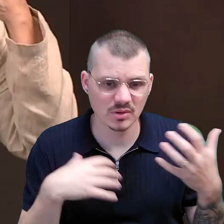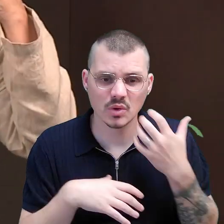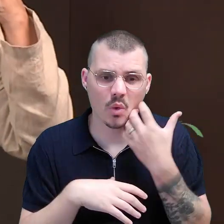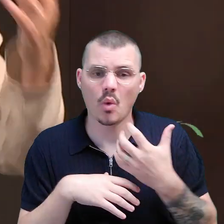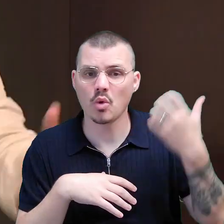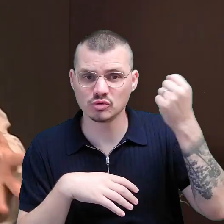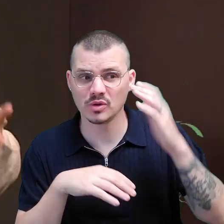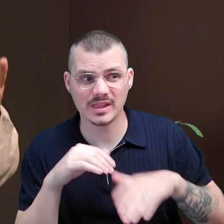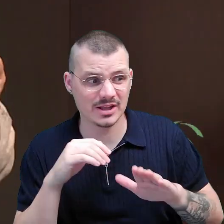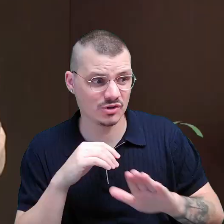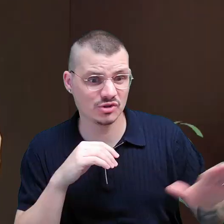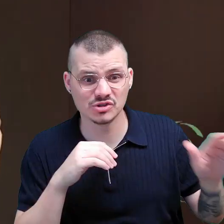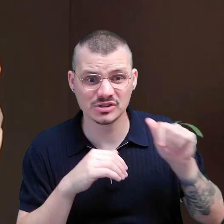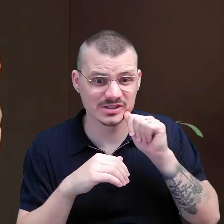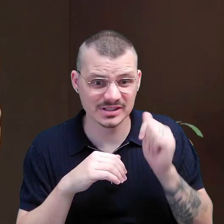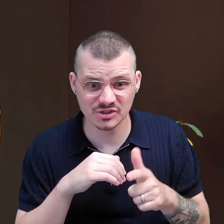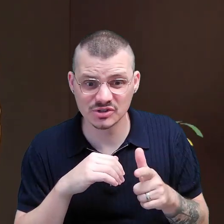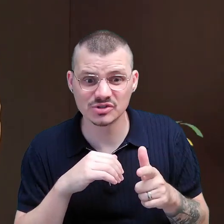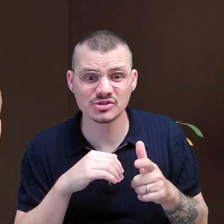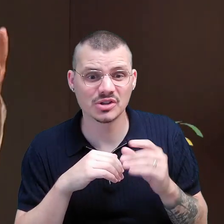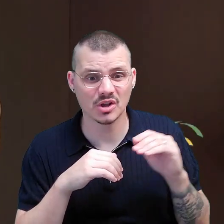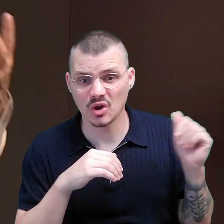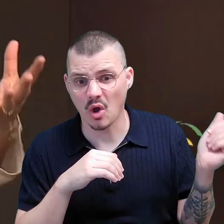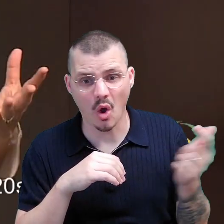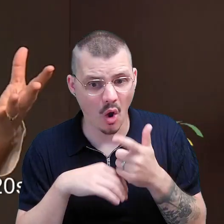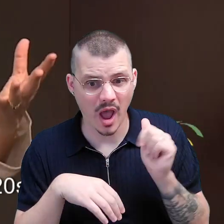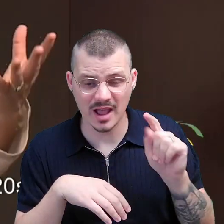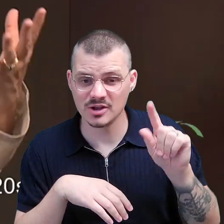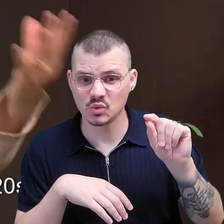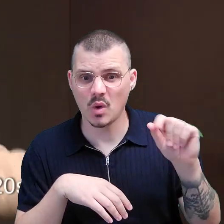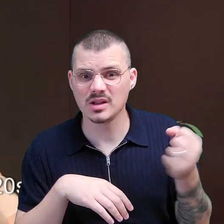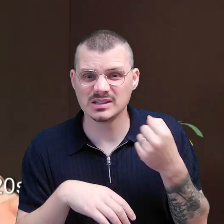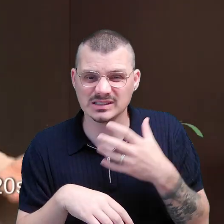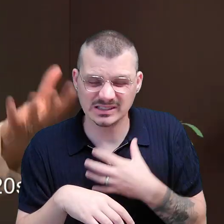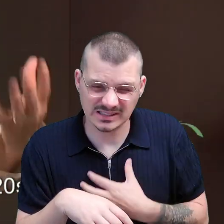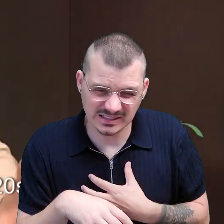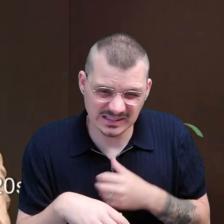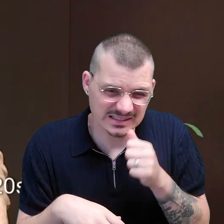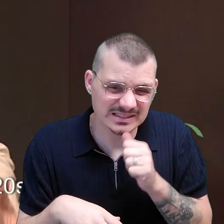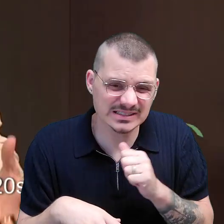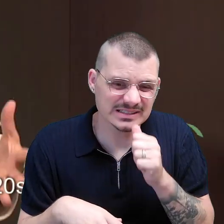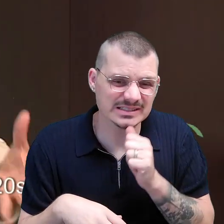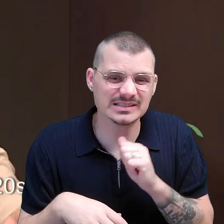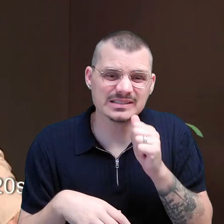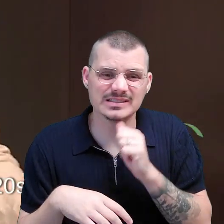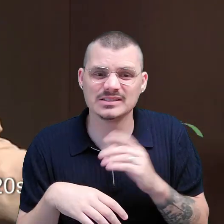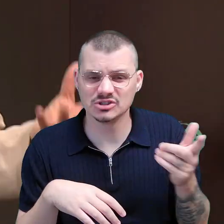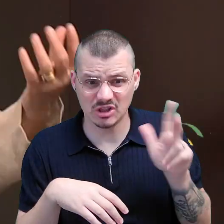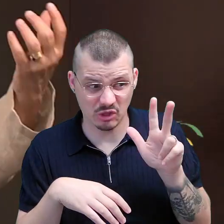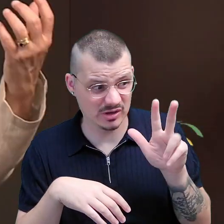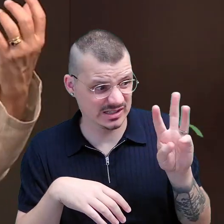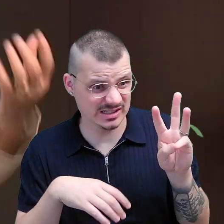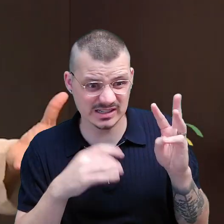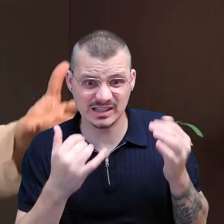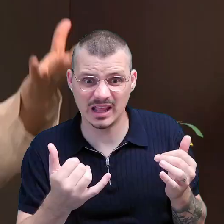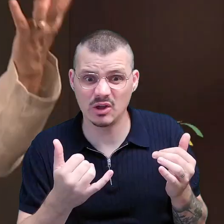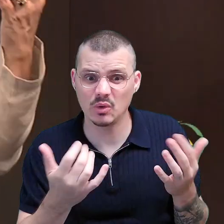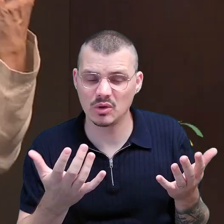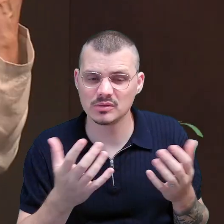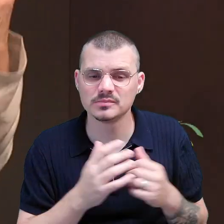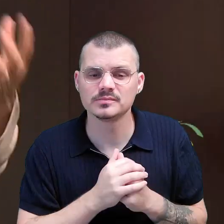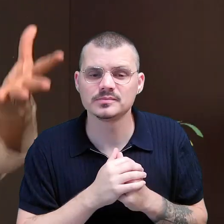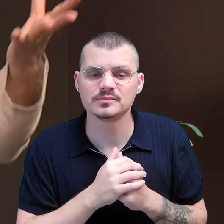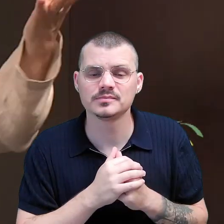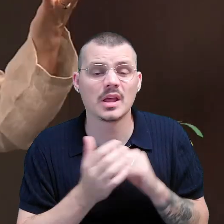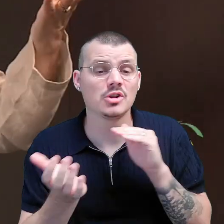miserable. She's much older than her sisters, and they all were incapacitated in their 20s. She's